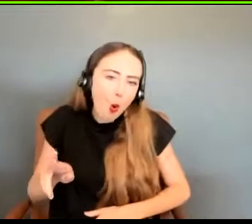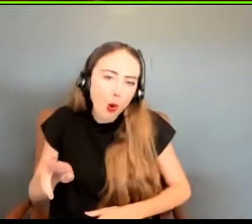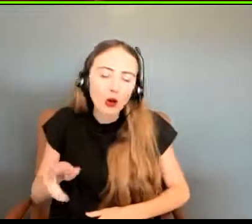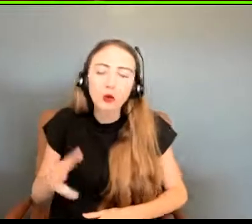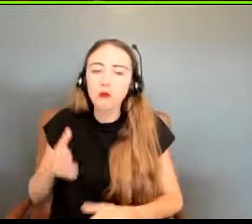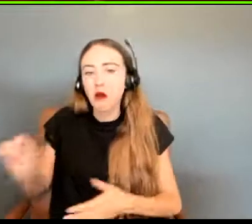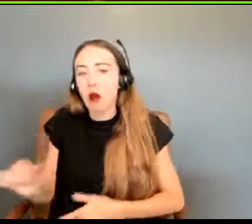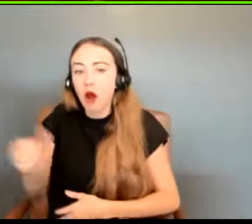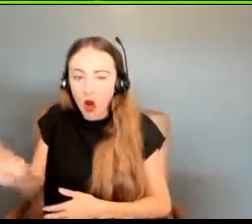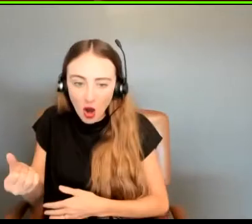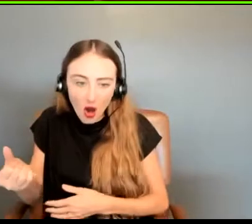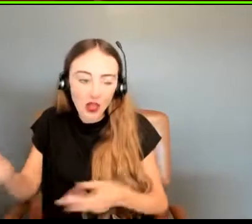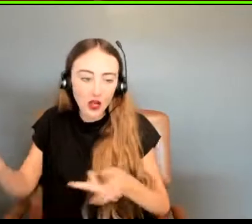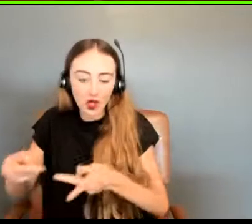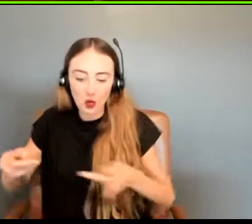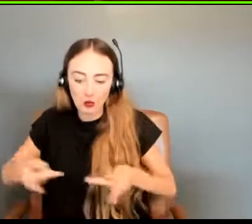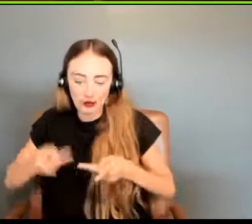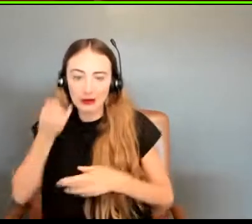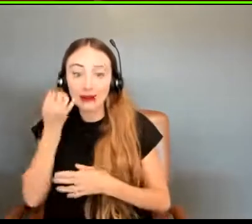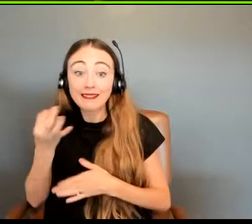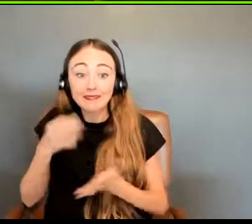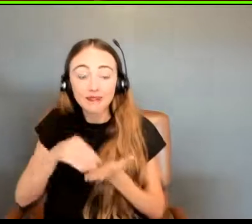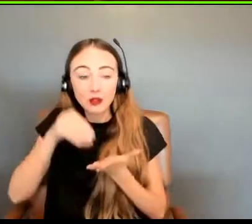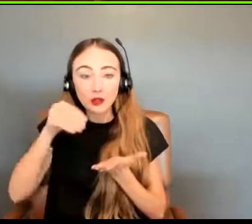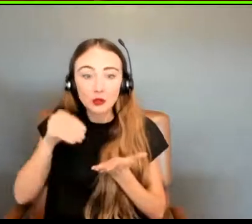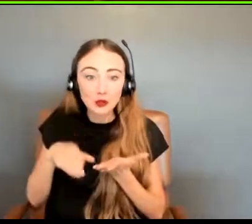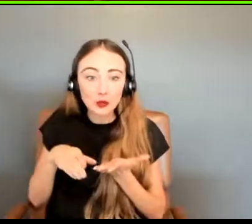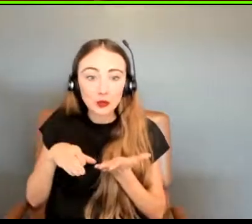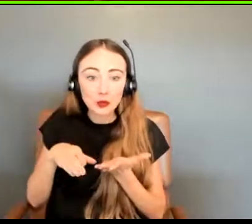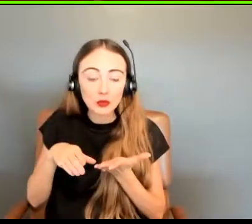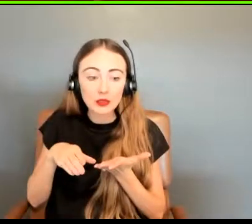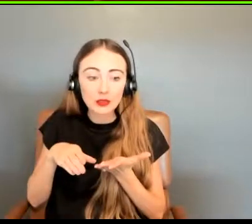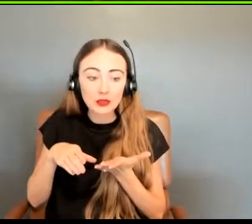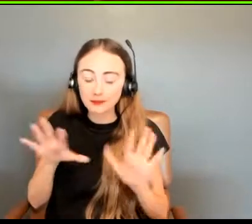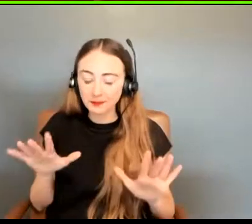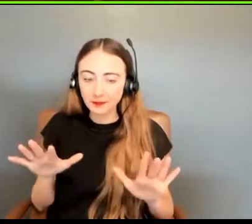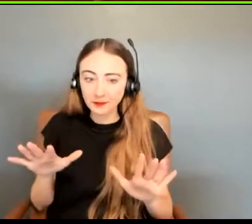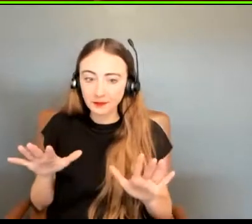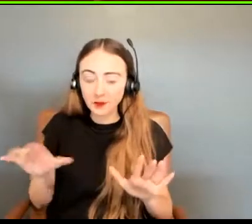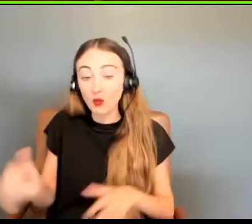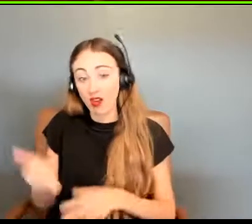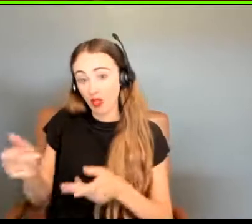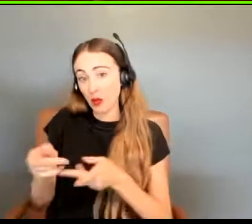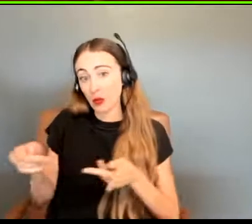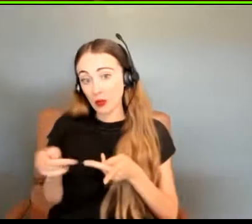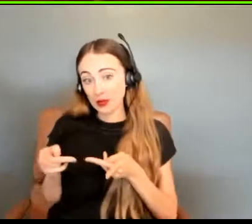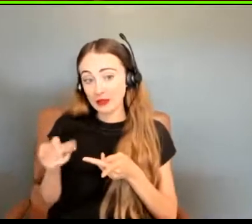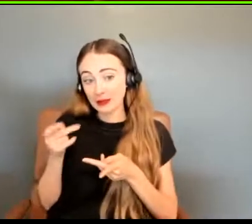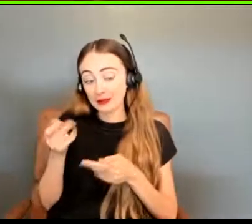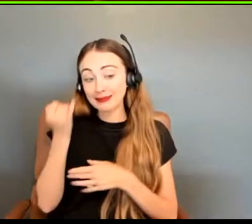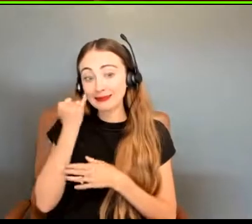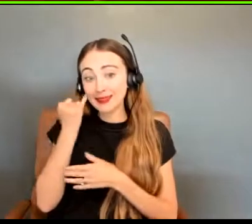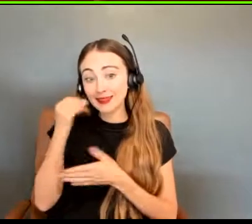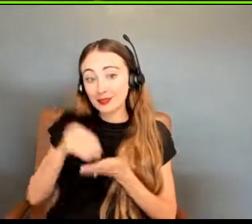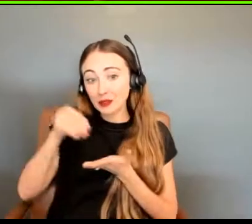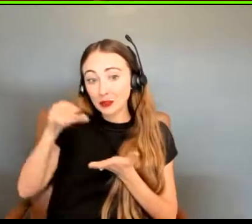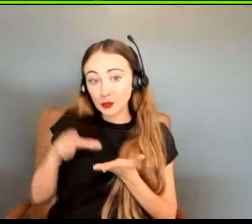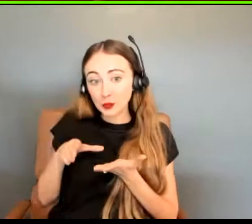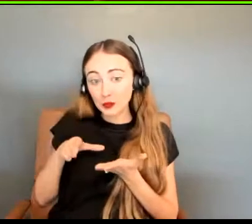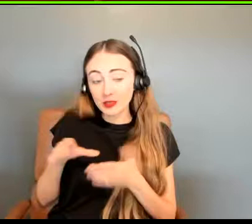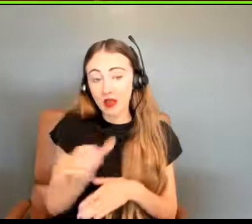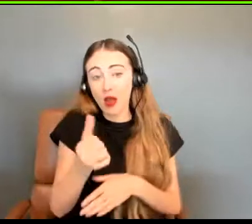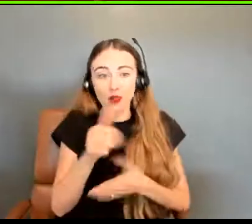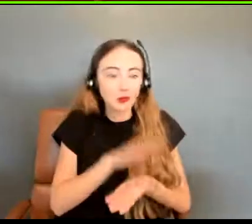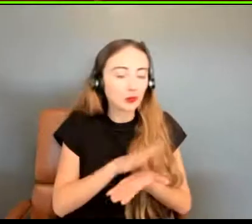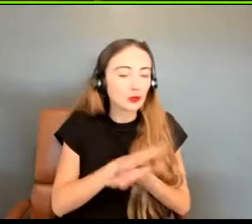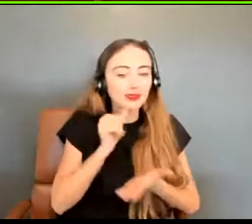location when the students or at a reasonable alternate location when the students of right school will not be